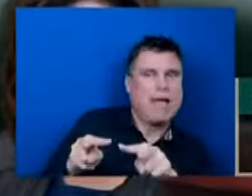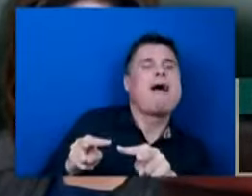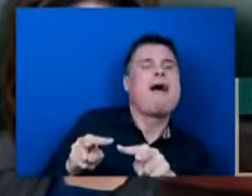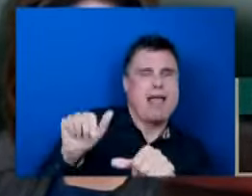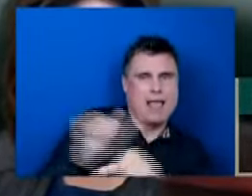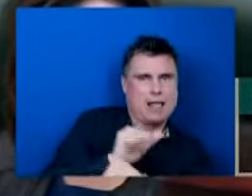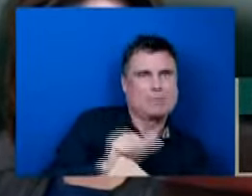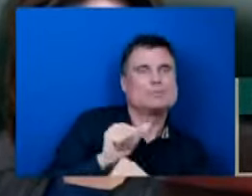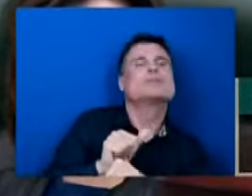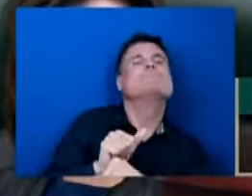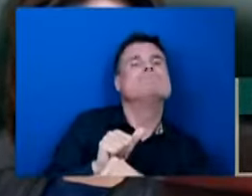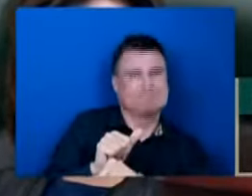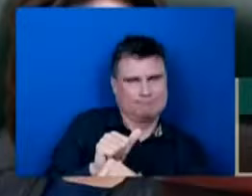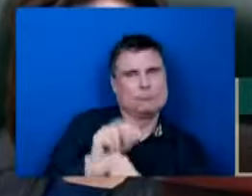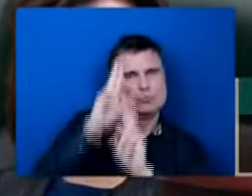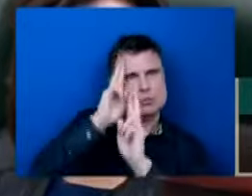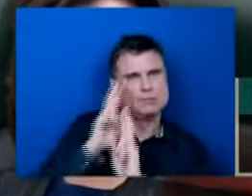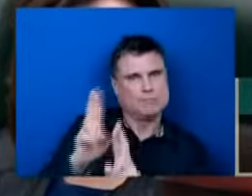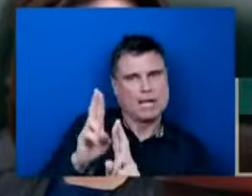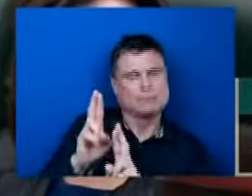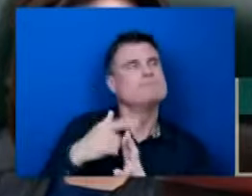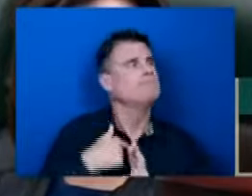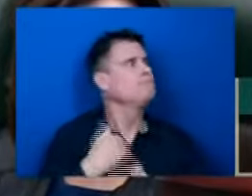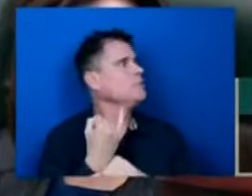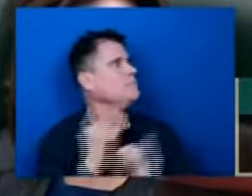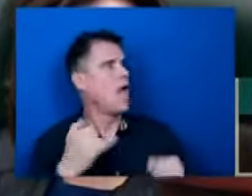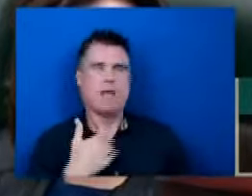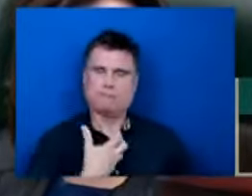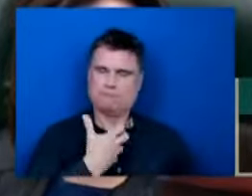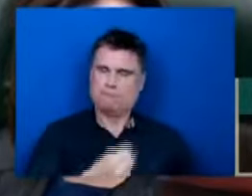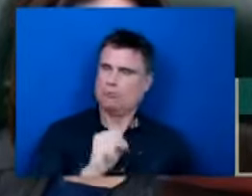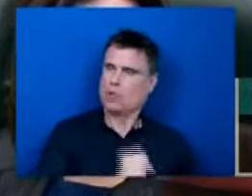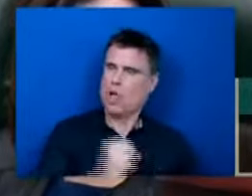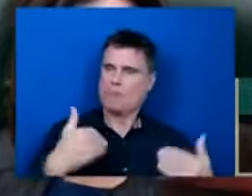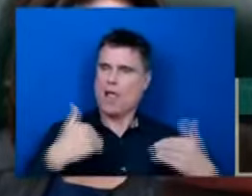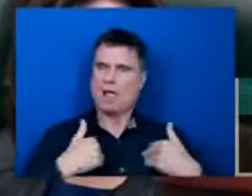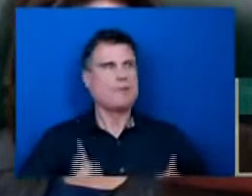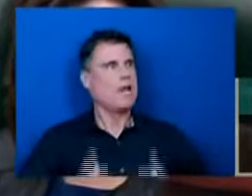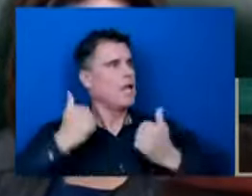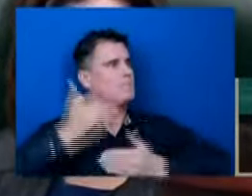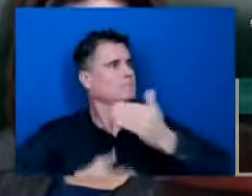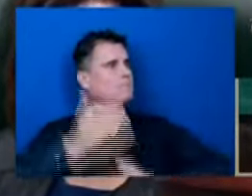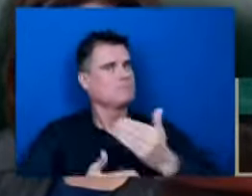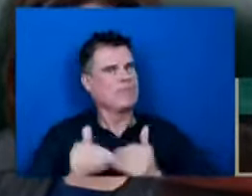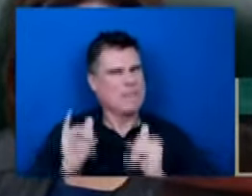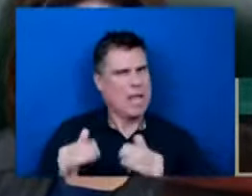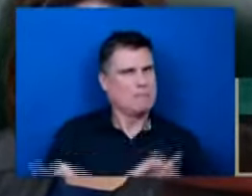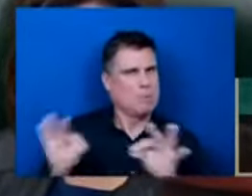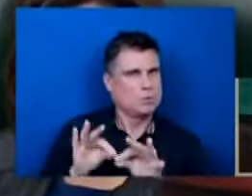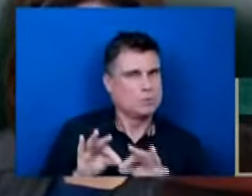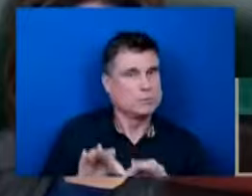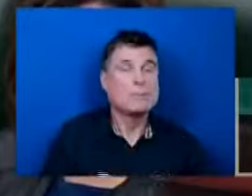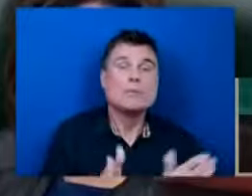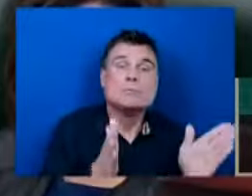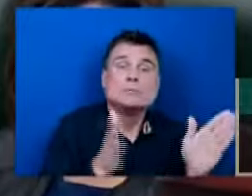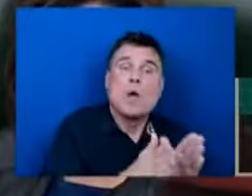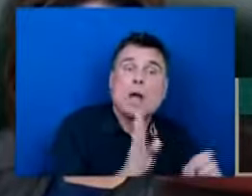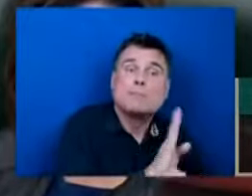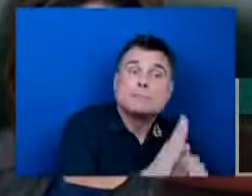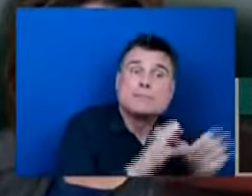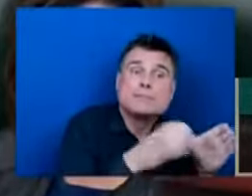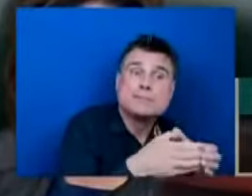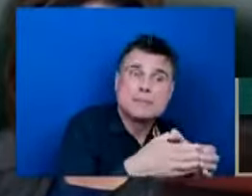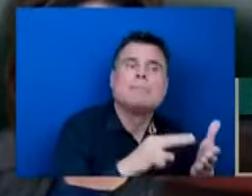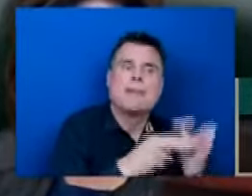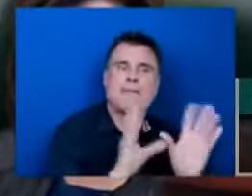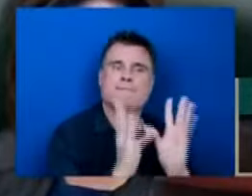Behind every thriving small business is the opportunity to impact a family, a community, our province. Behind every dollar that